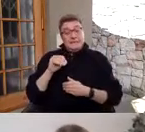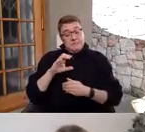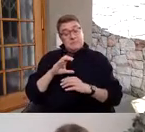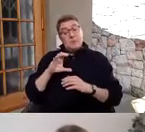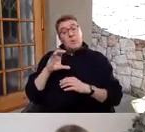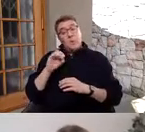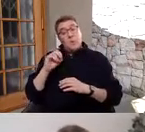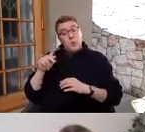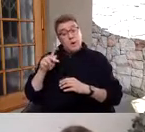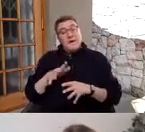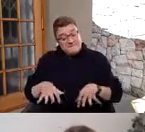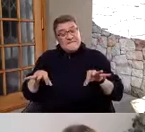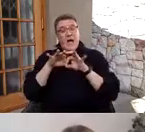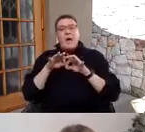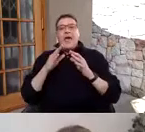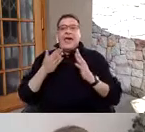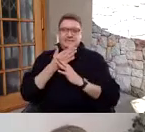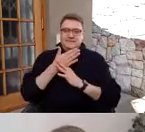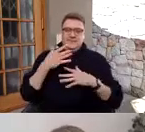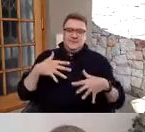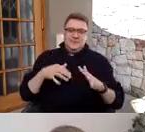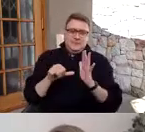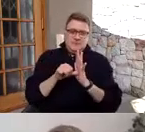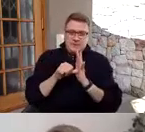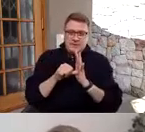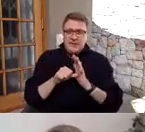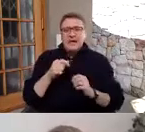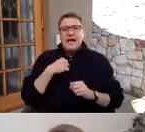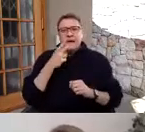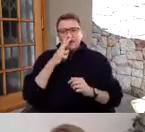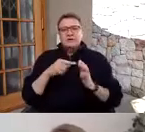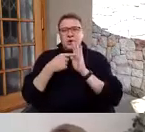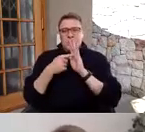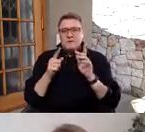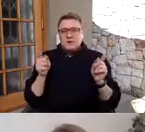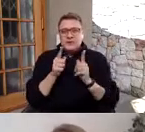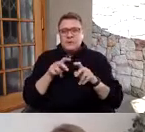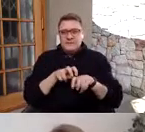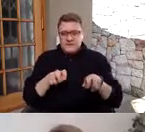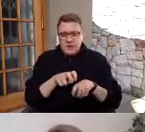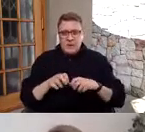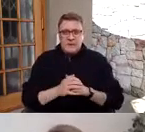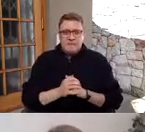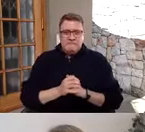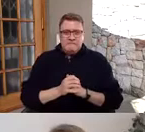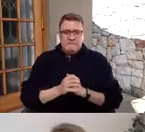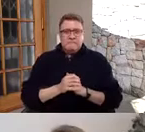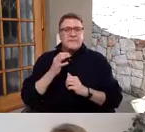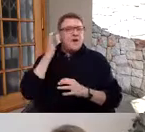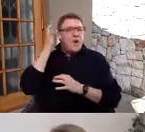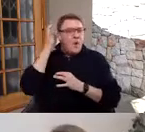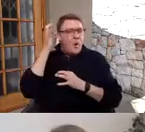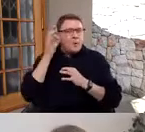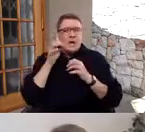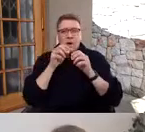and accessibility. And I'm just going to show you a very short video. It does have audio descriptions in it,